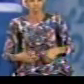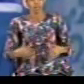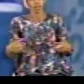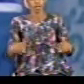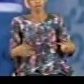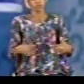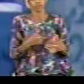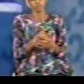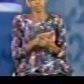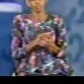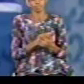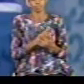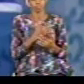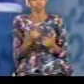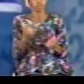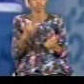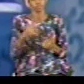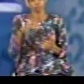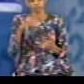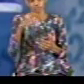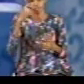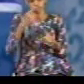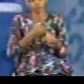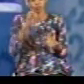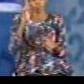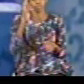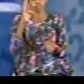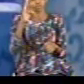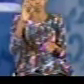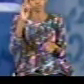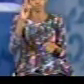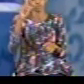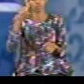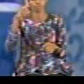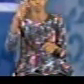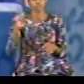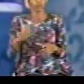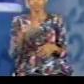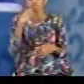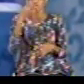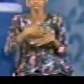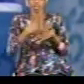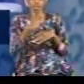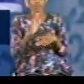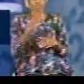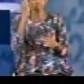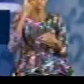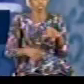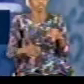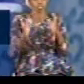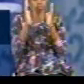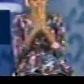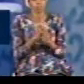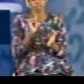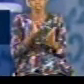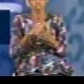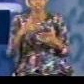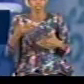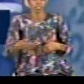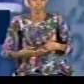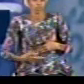John from Europe, wrote to YouTube. He said, after the last amen tonight, that lower abdomen